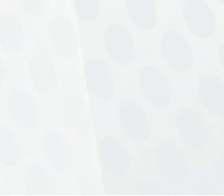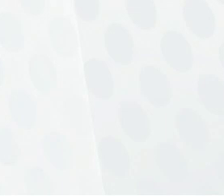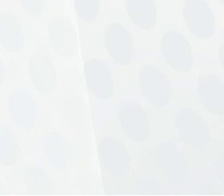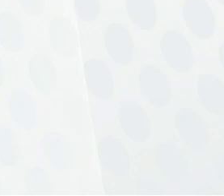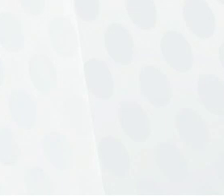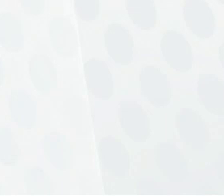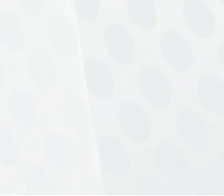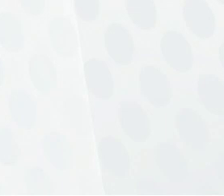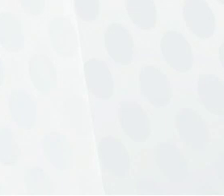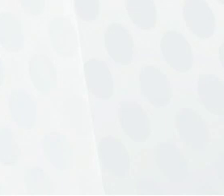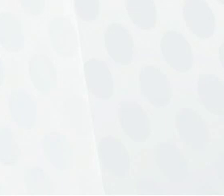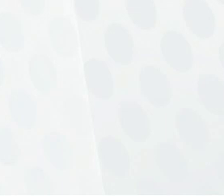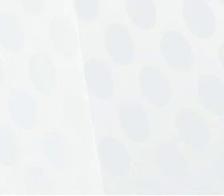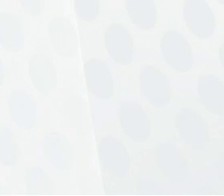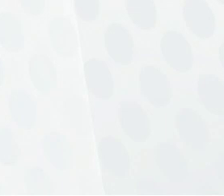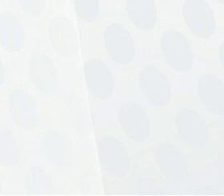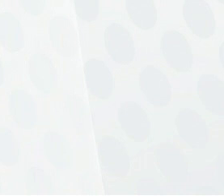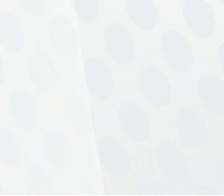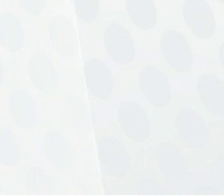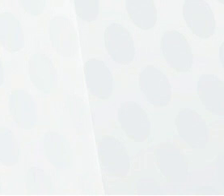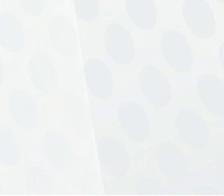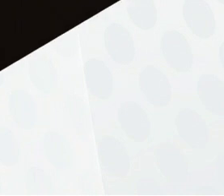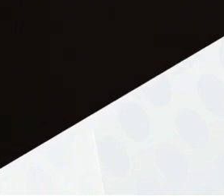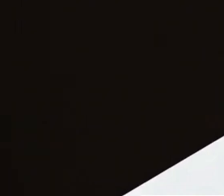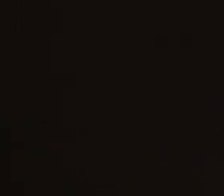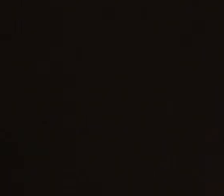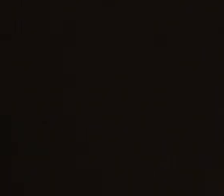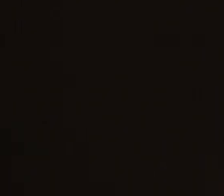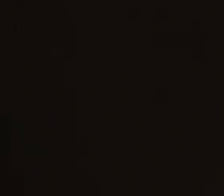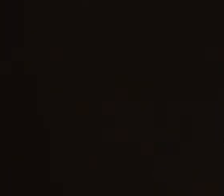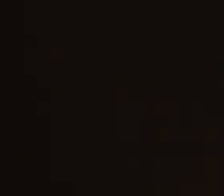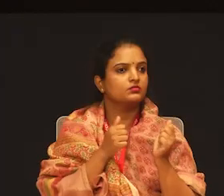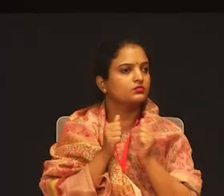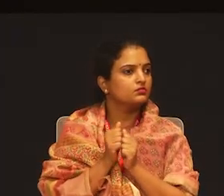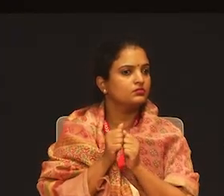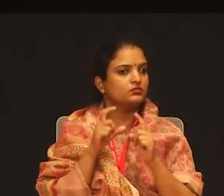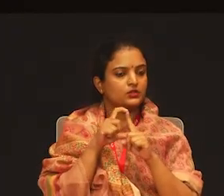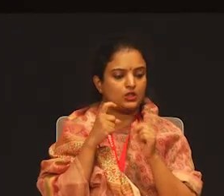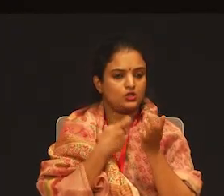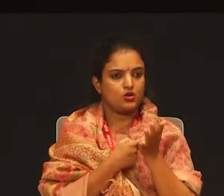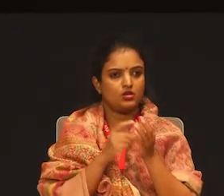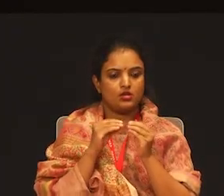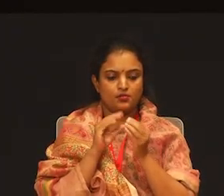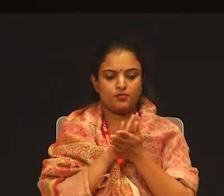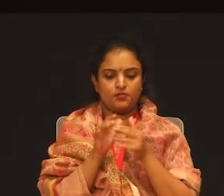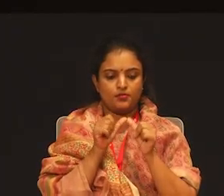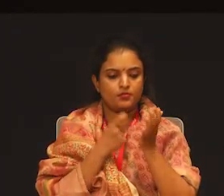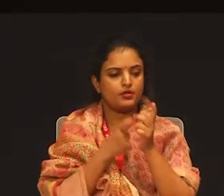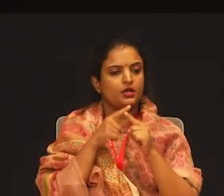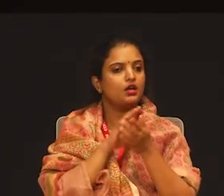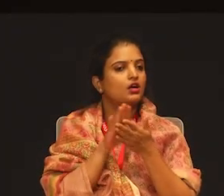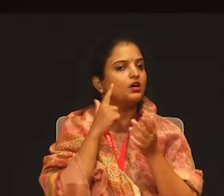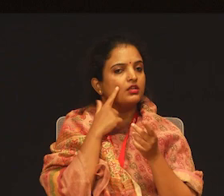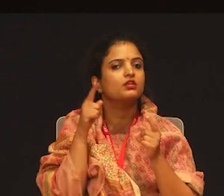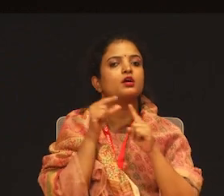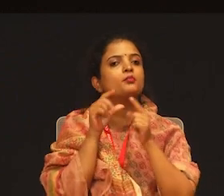Om Shri Sairam, the speaker for the next segment. We have with us Dr. Bharti. She is a PhD